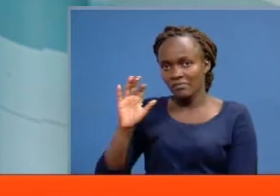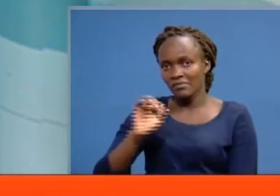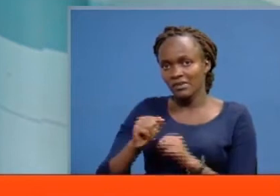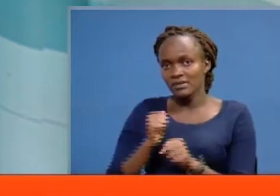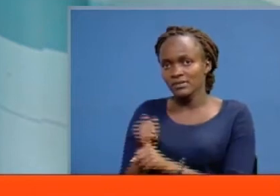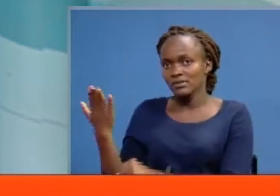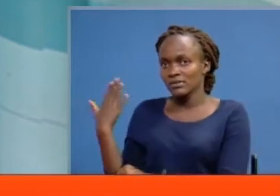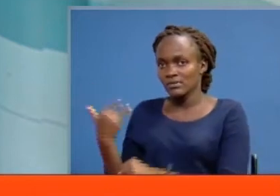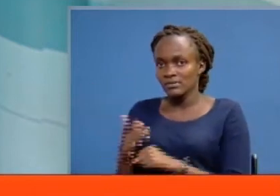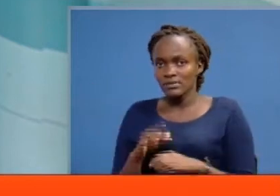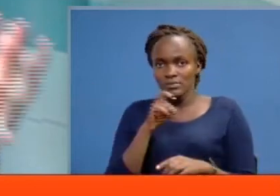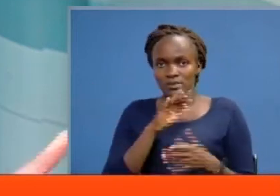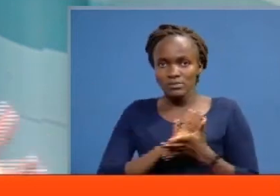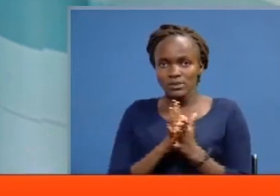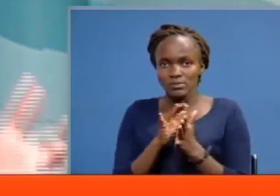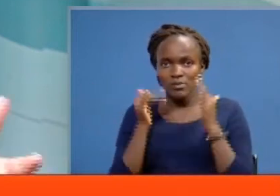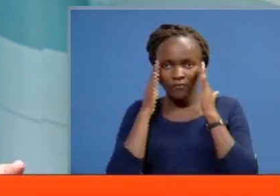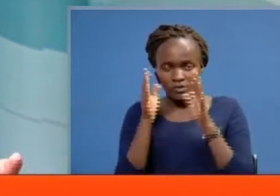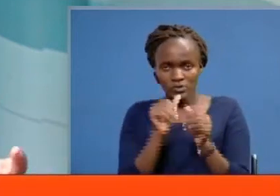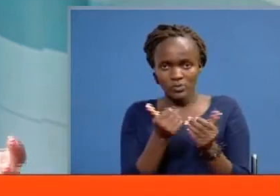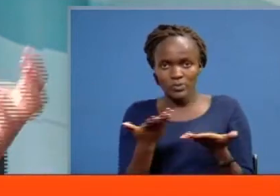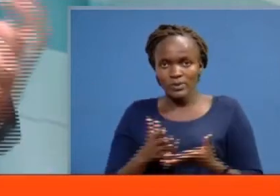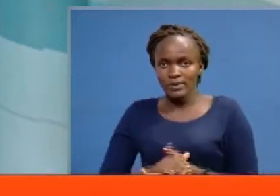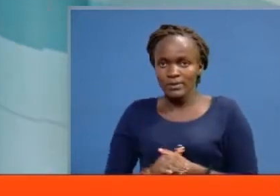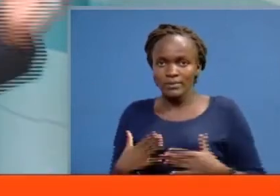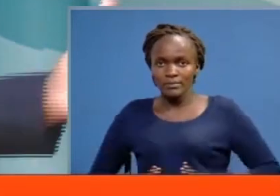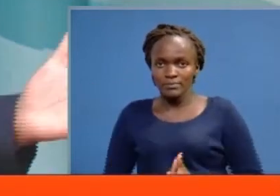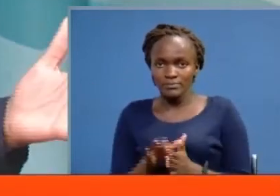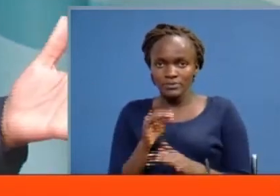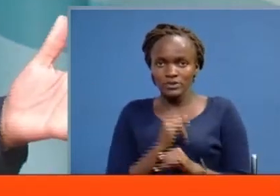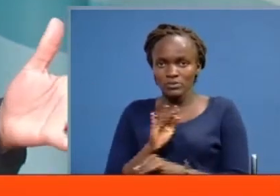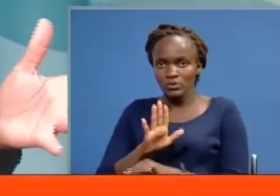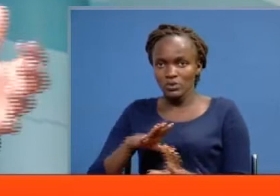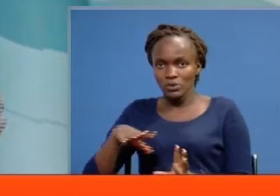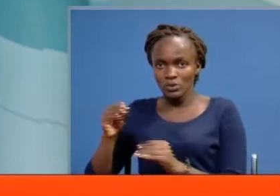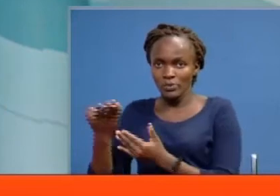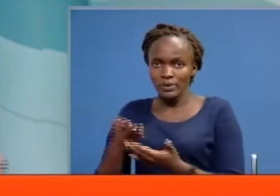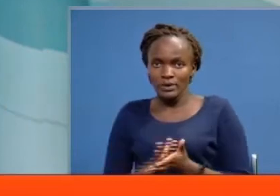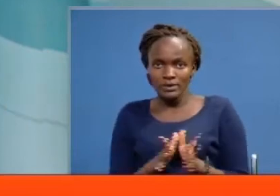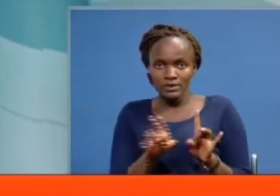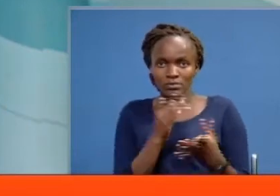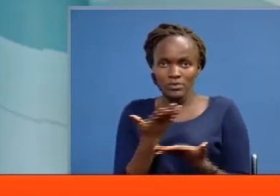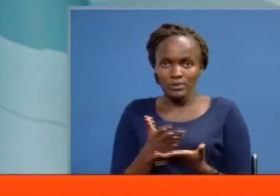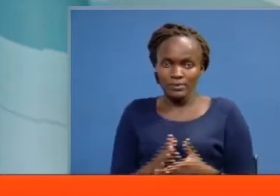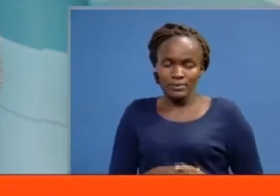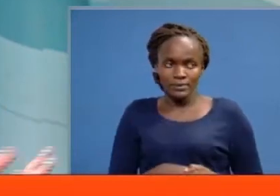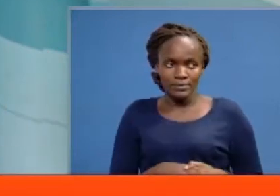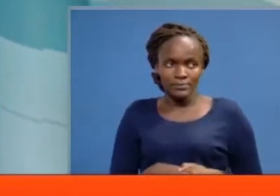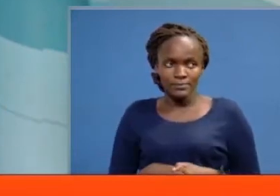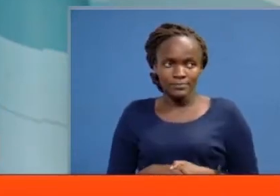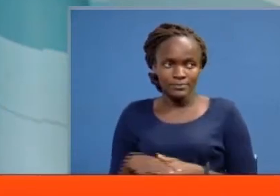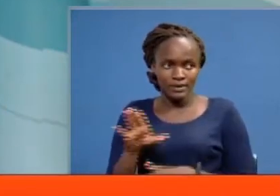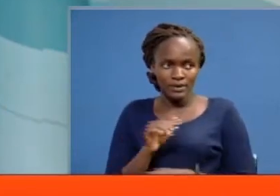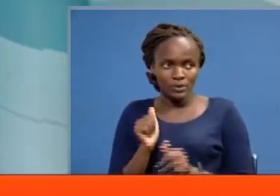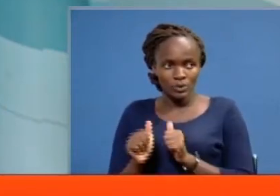need to be really keen on where your career is headed, you know, where that particular station